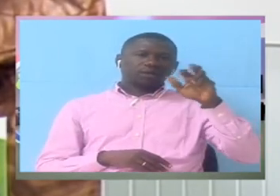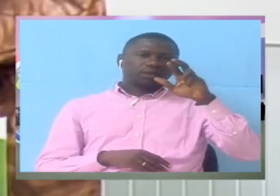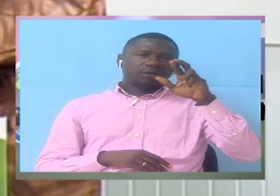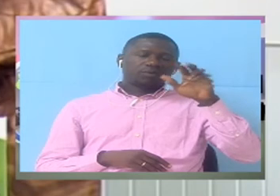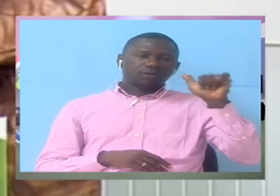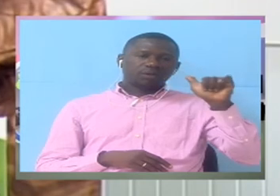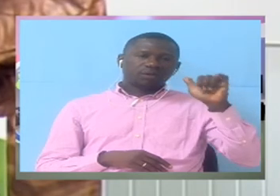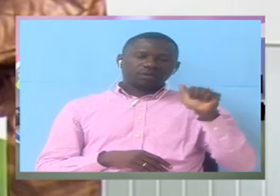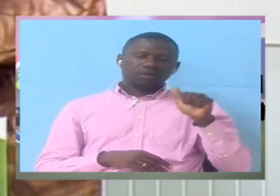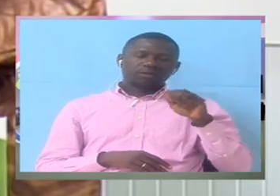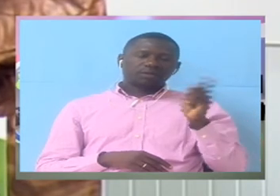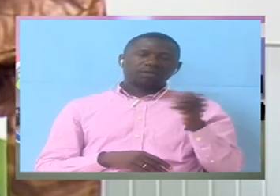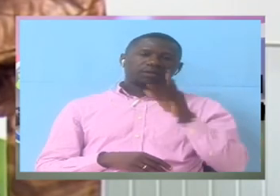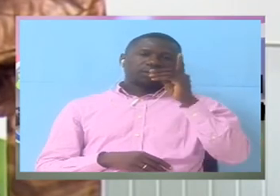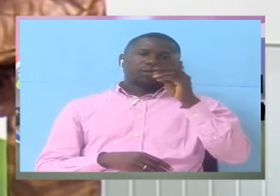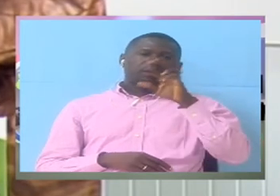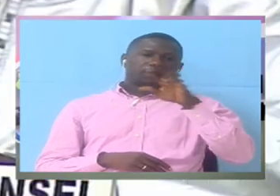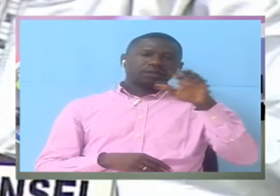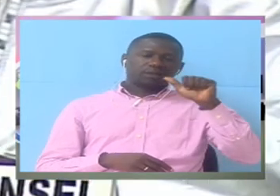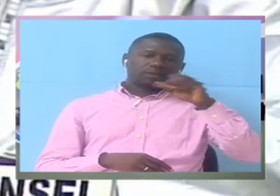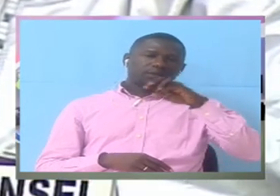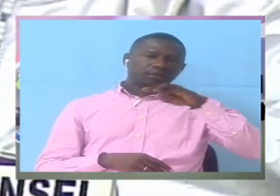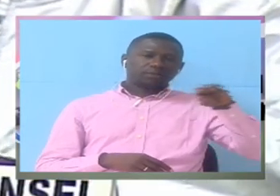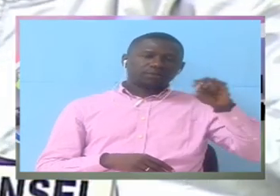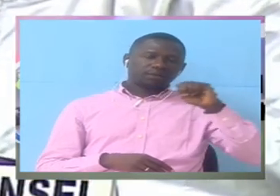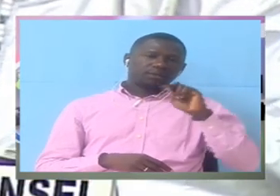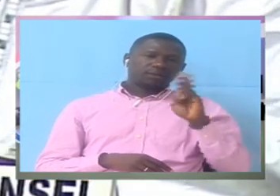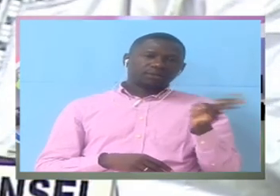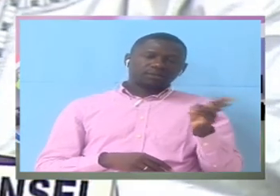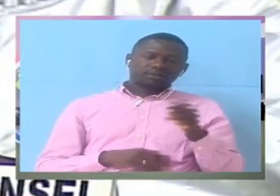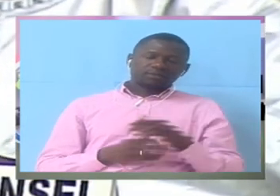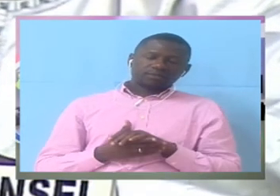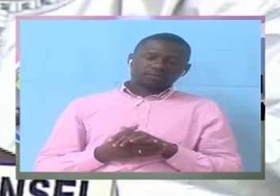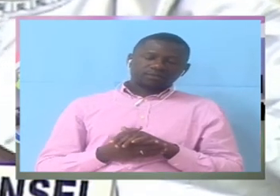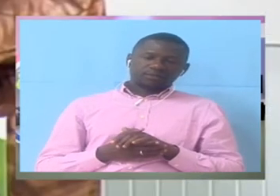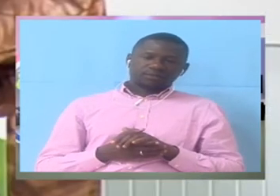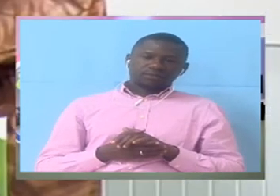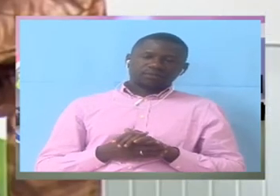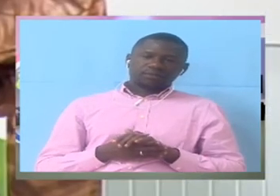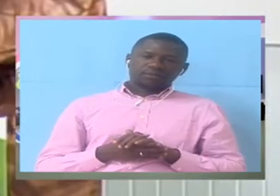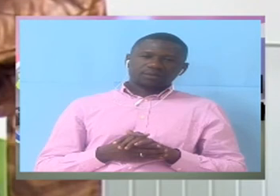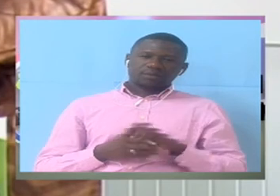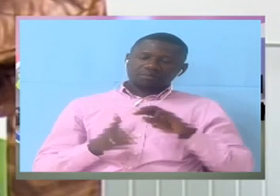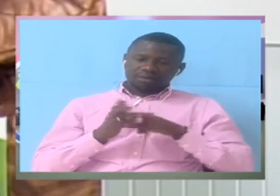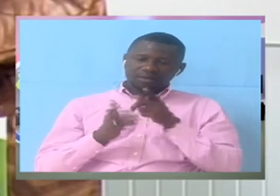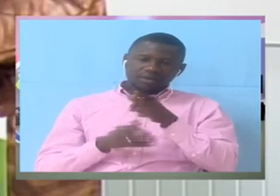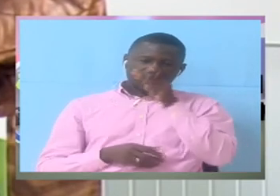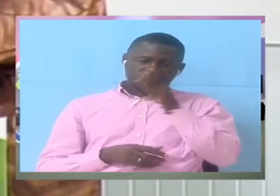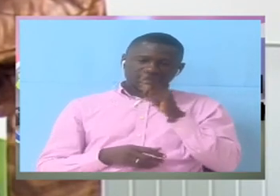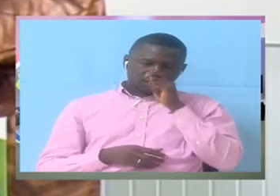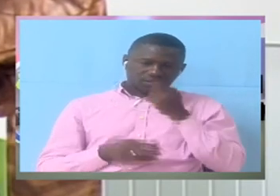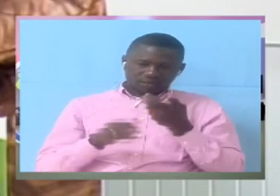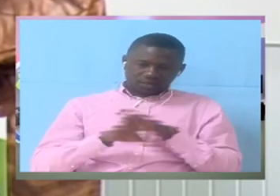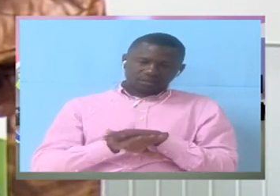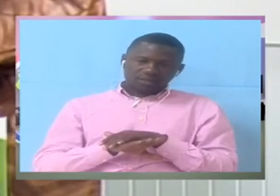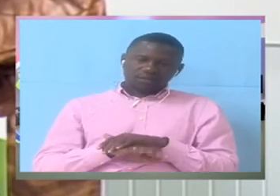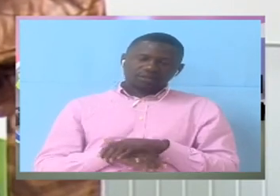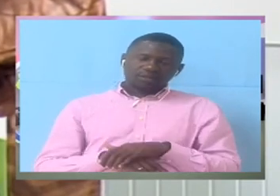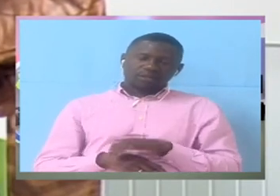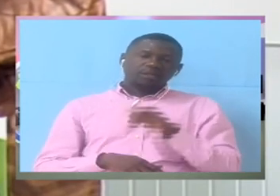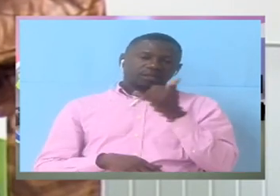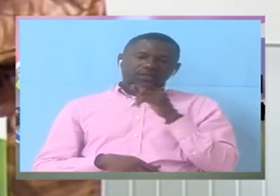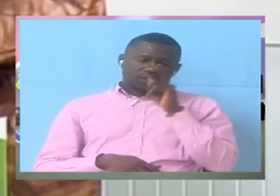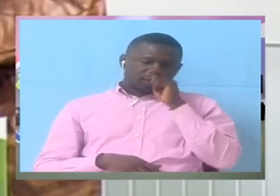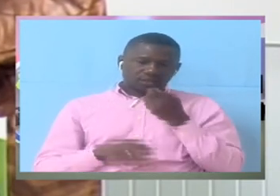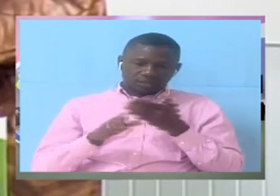Yadram. Even invincible is late. Kuhani invincible fanango fanambantale. Yes.